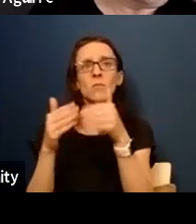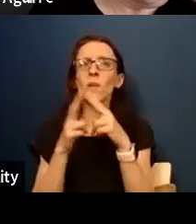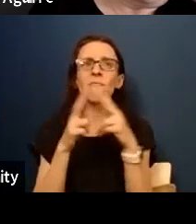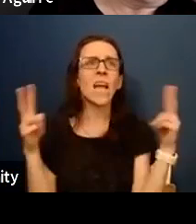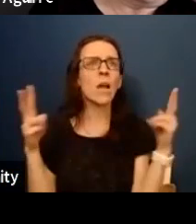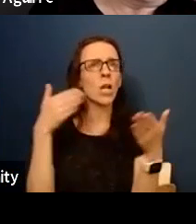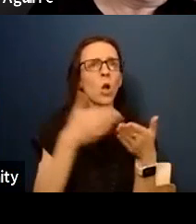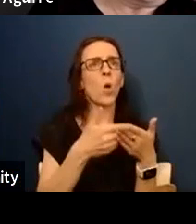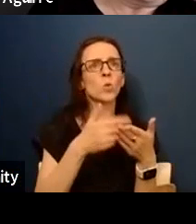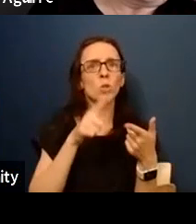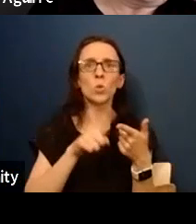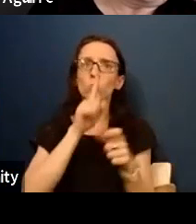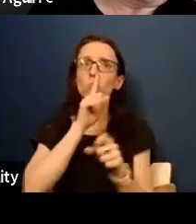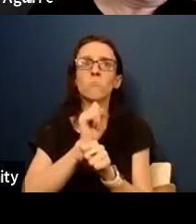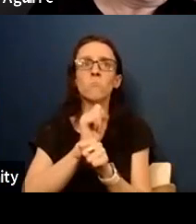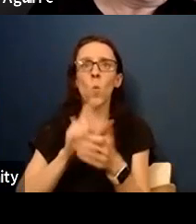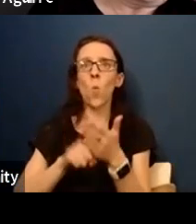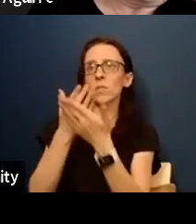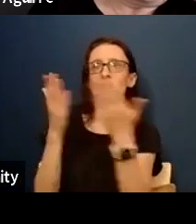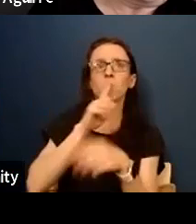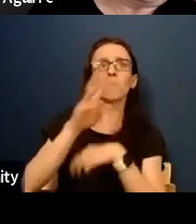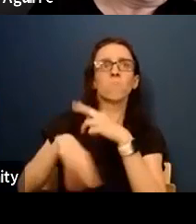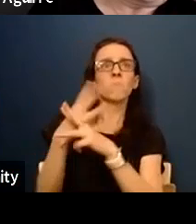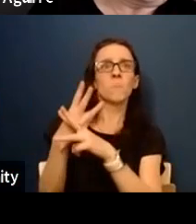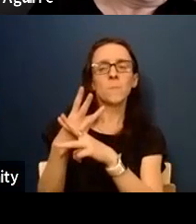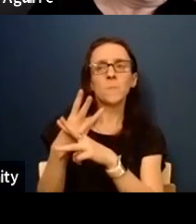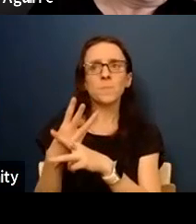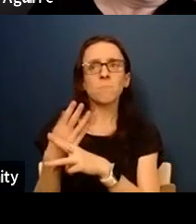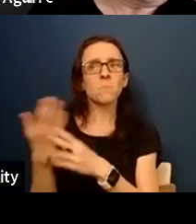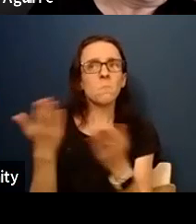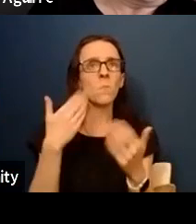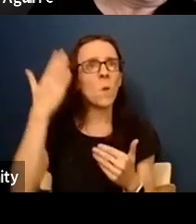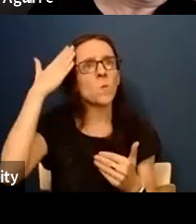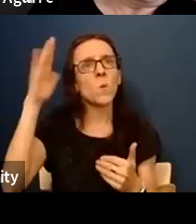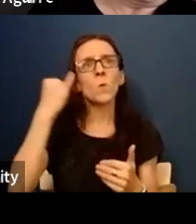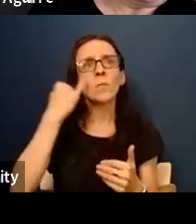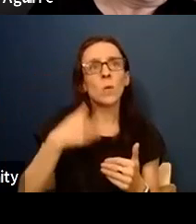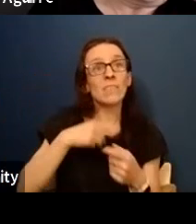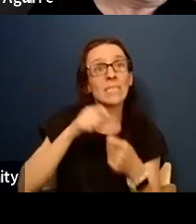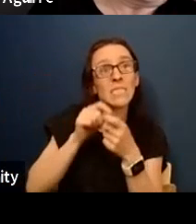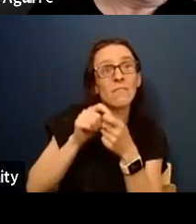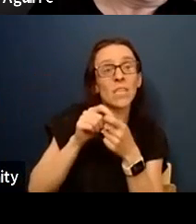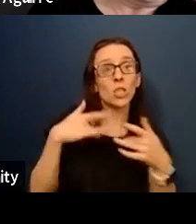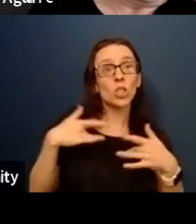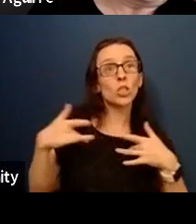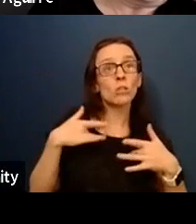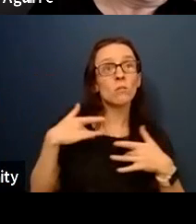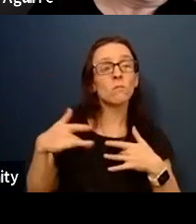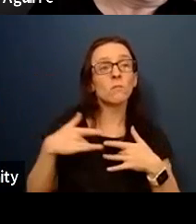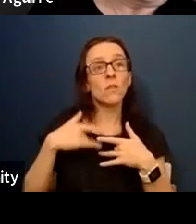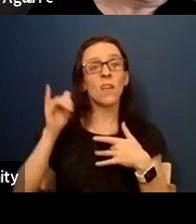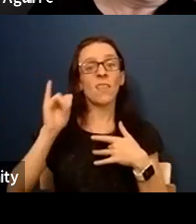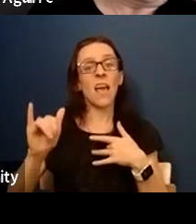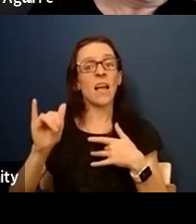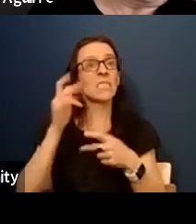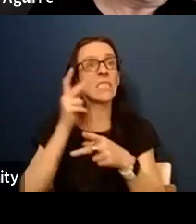to actuality. And so I didn't know if there was a specific concern that we have that's moving us